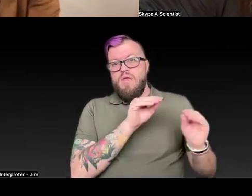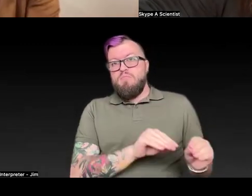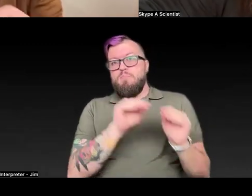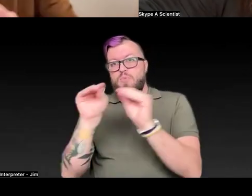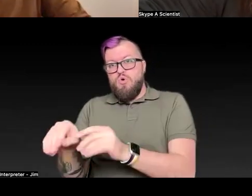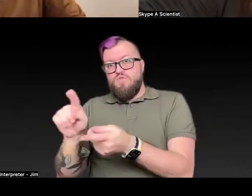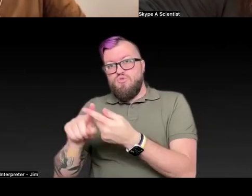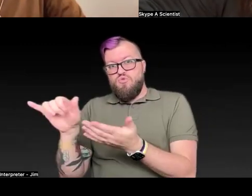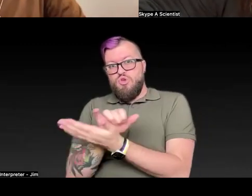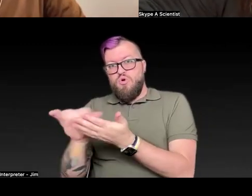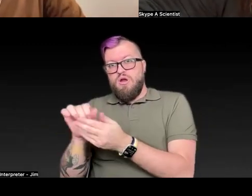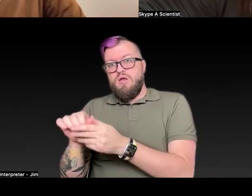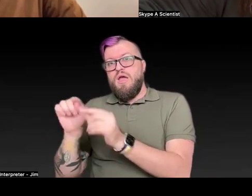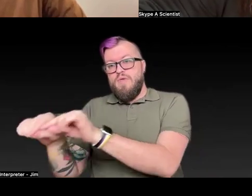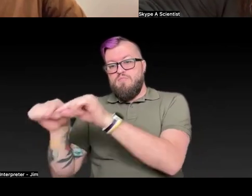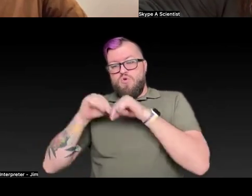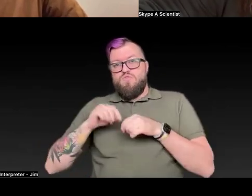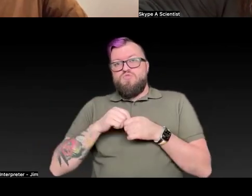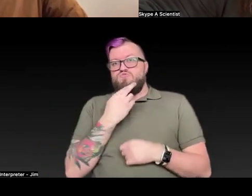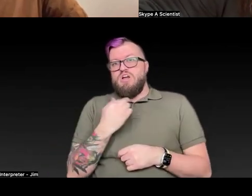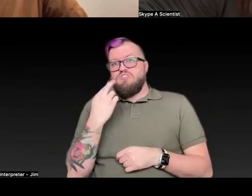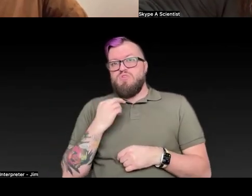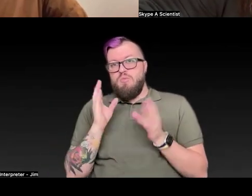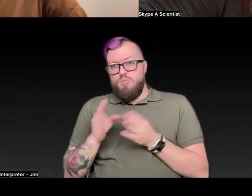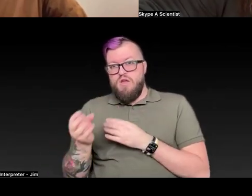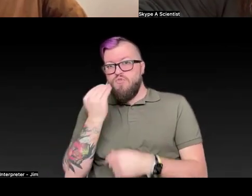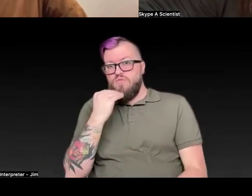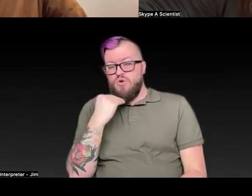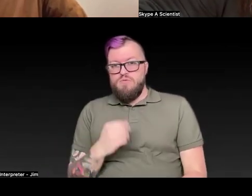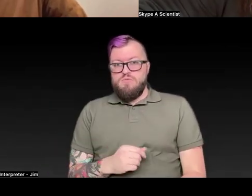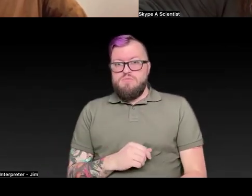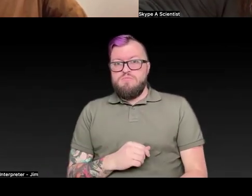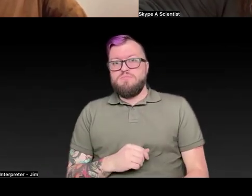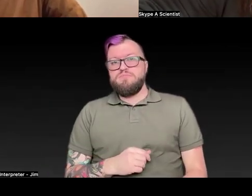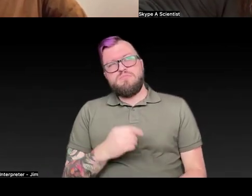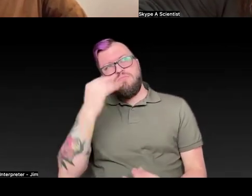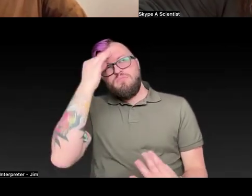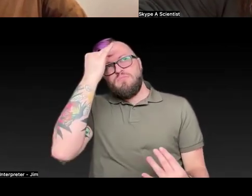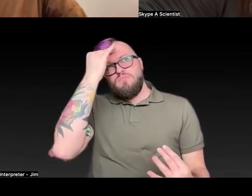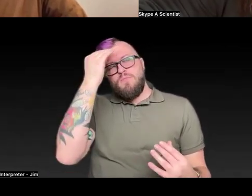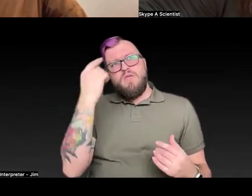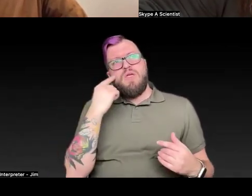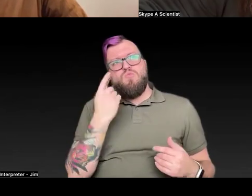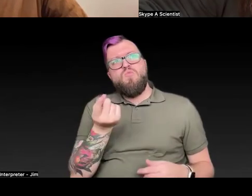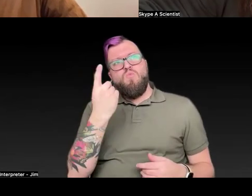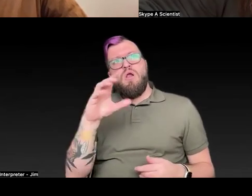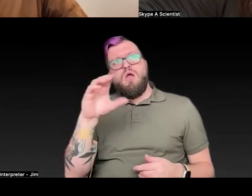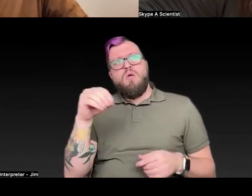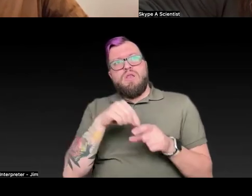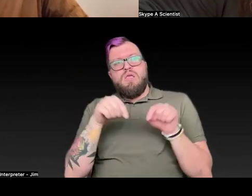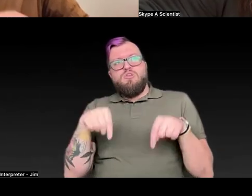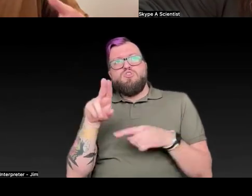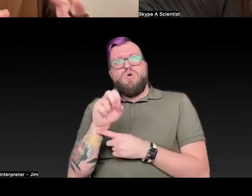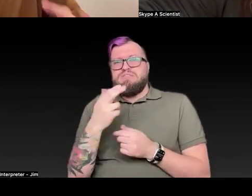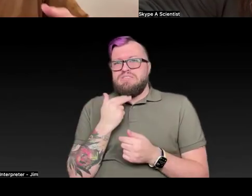to the restaurant. And so, like, there is only one company in the United States, and it's very small,